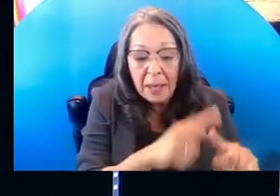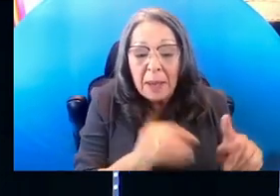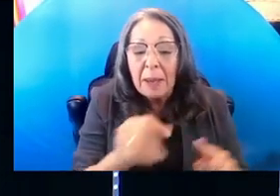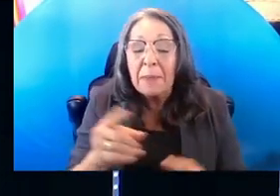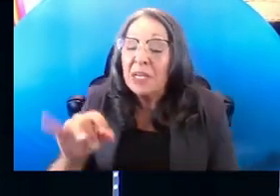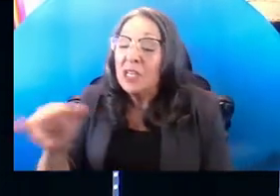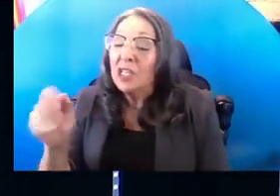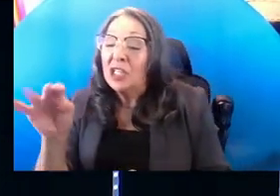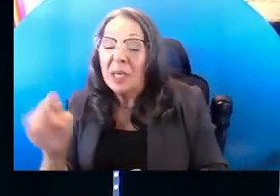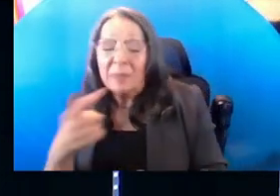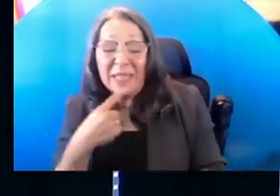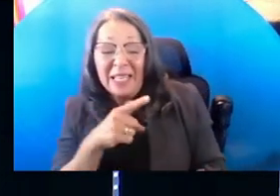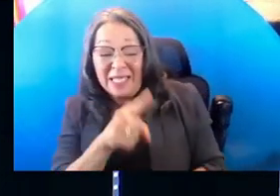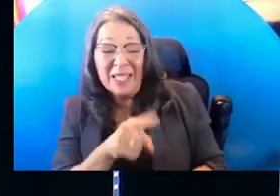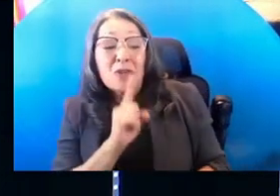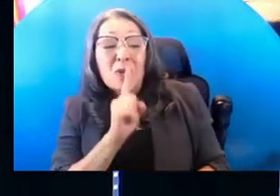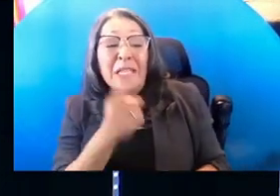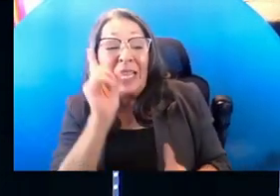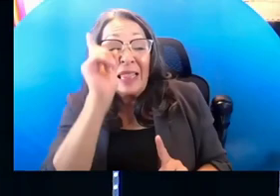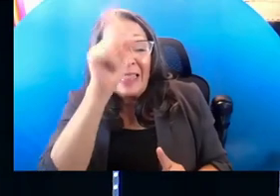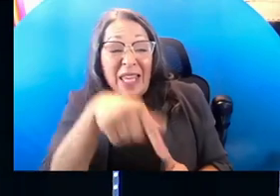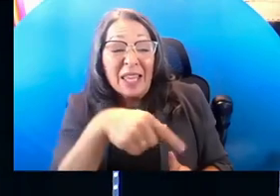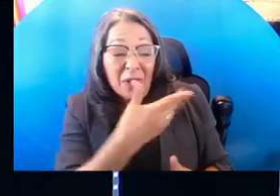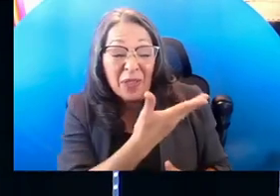away. And if you cling to those things, so will you.